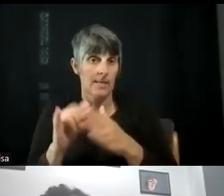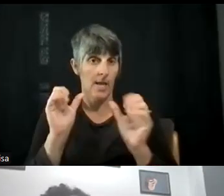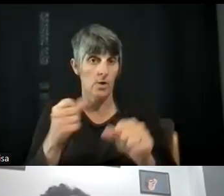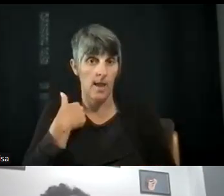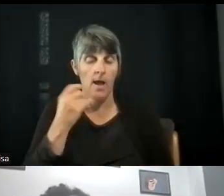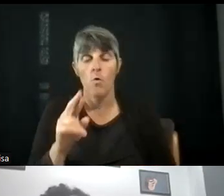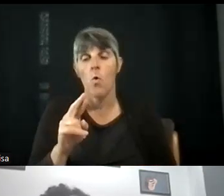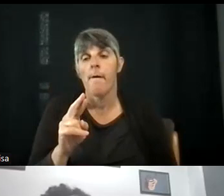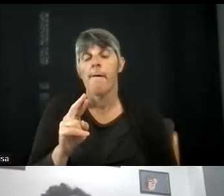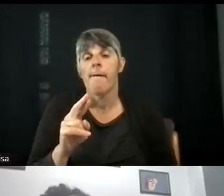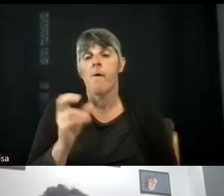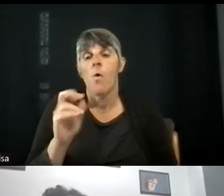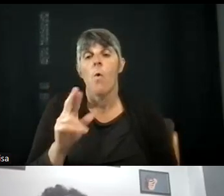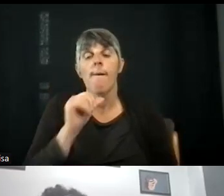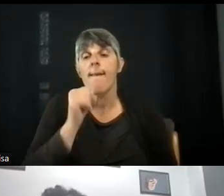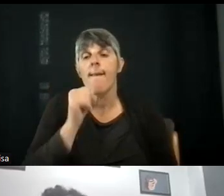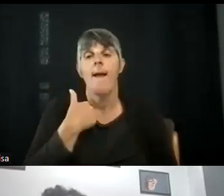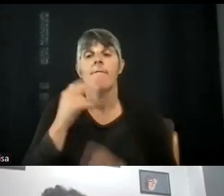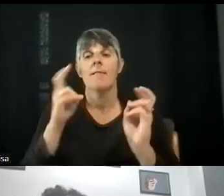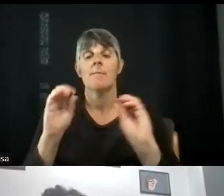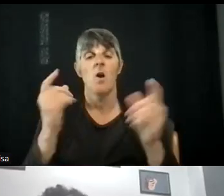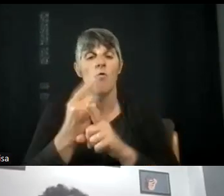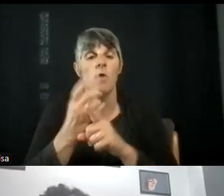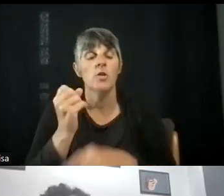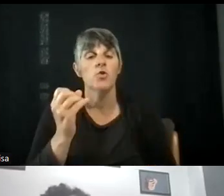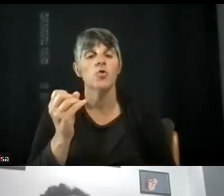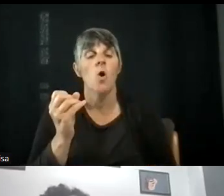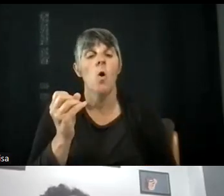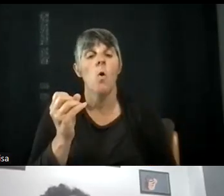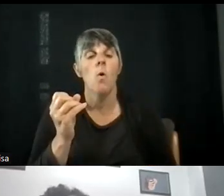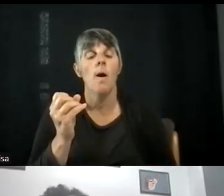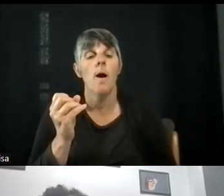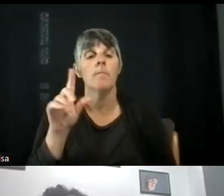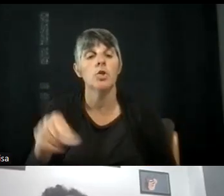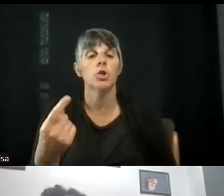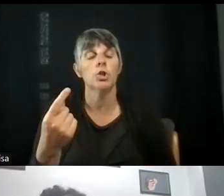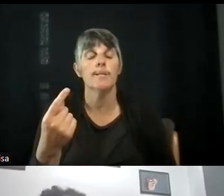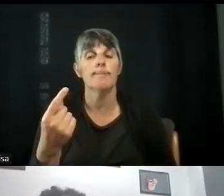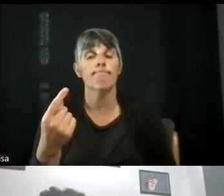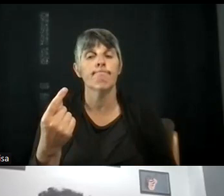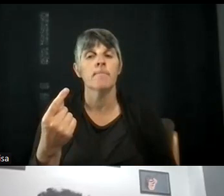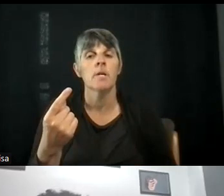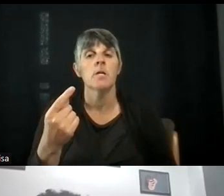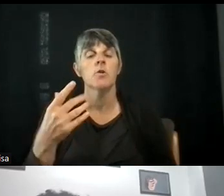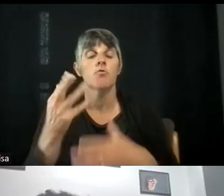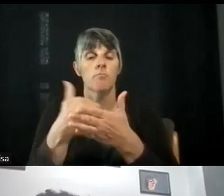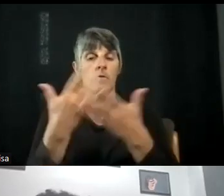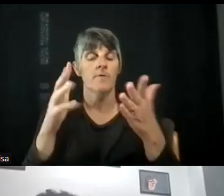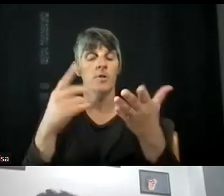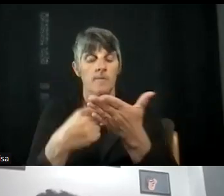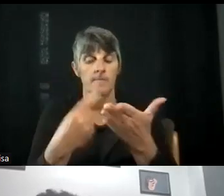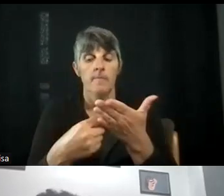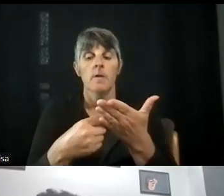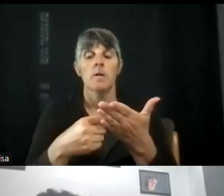have, or not having a theme at all, right? So just to kind of recap, we've talked about